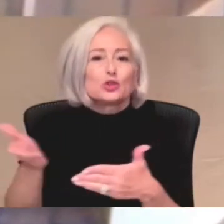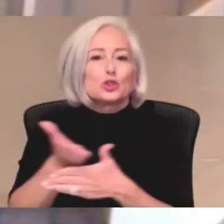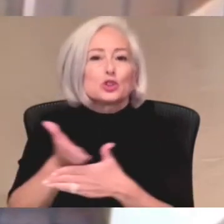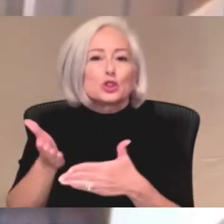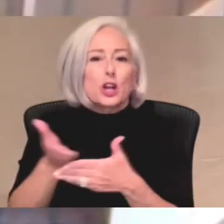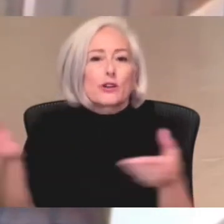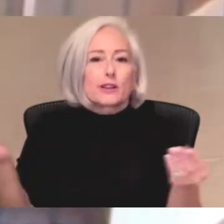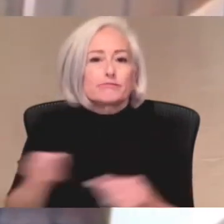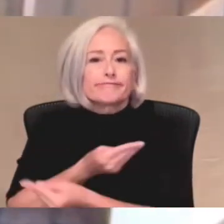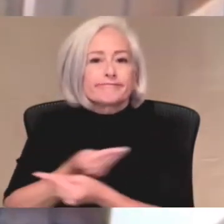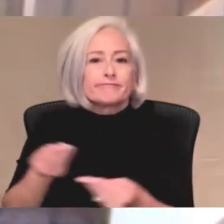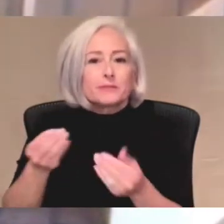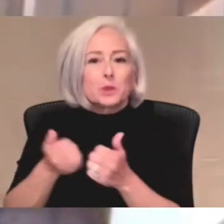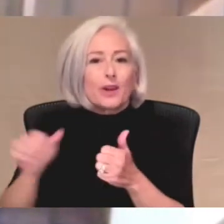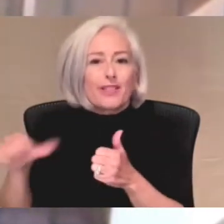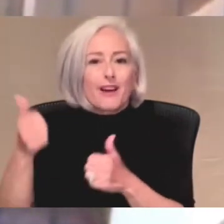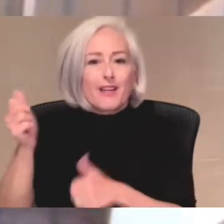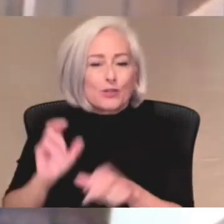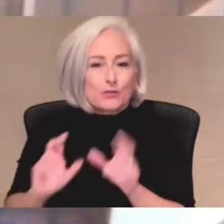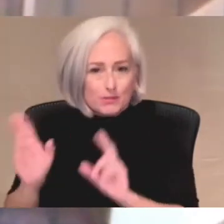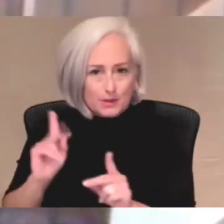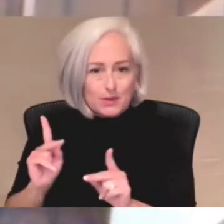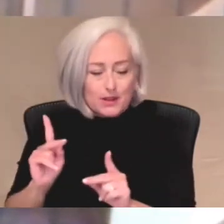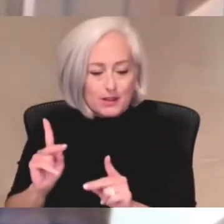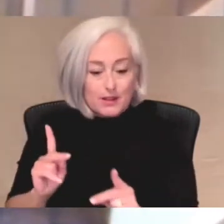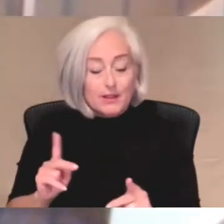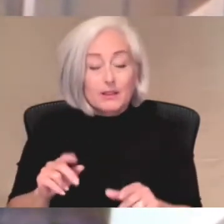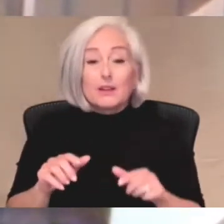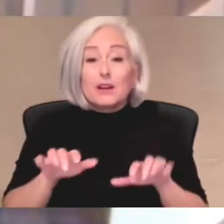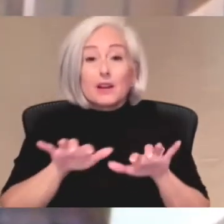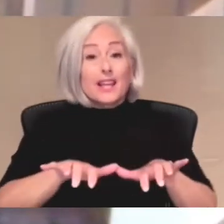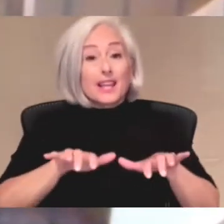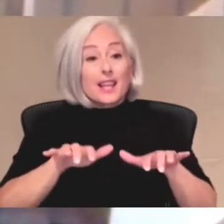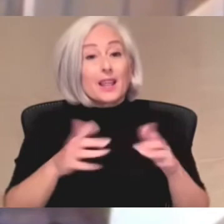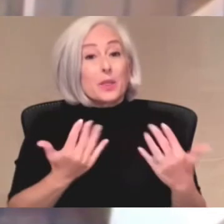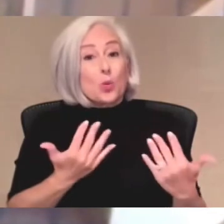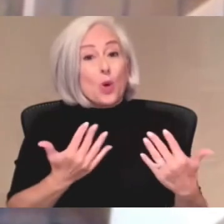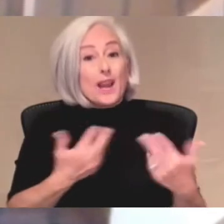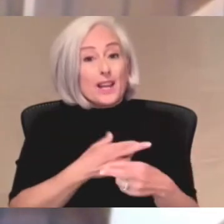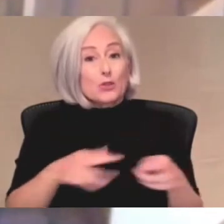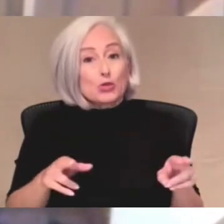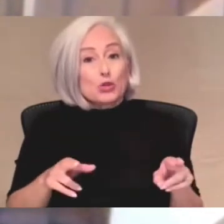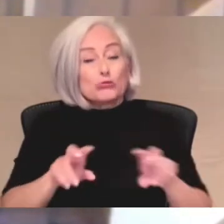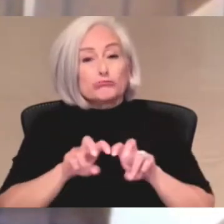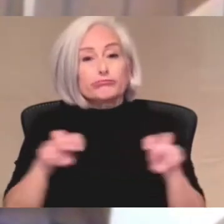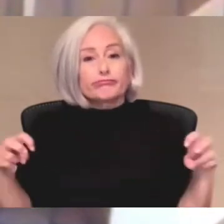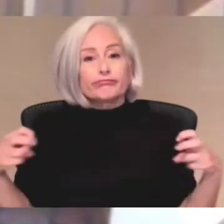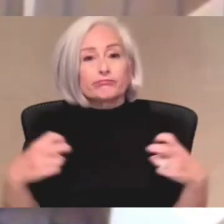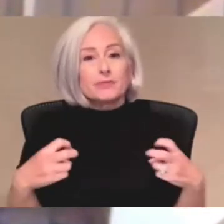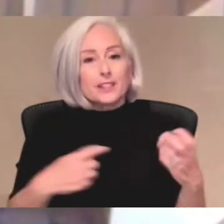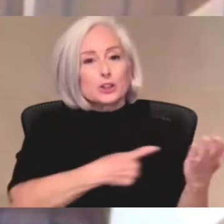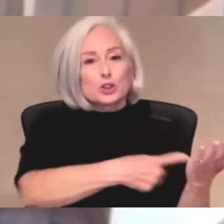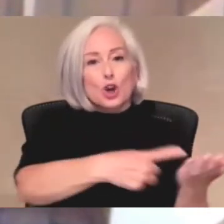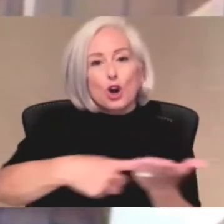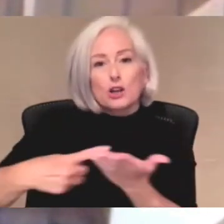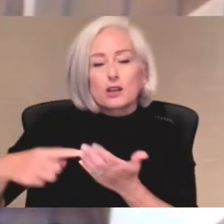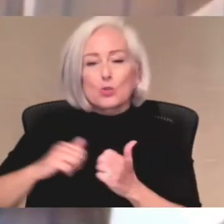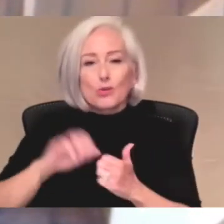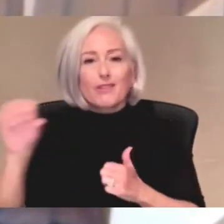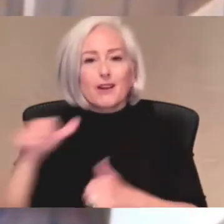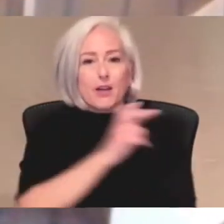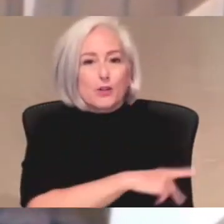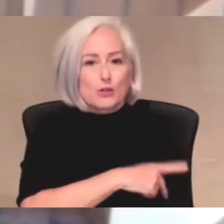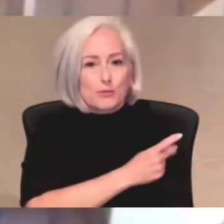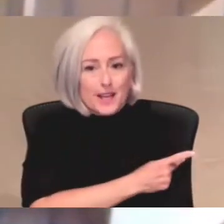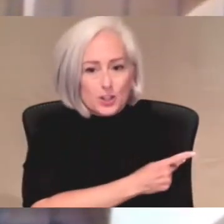I was talking to other patients, and just early on and later, we were